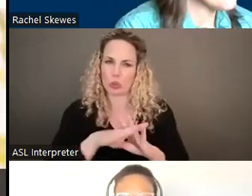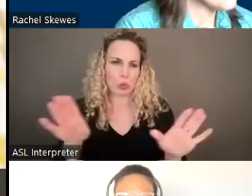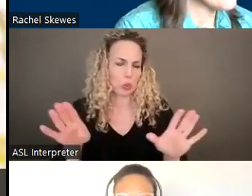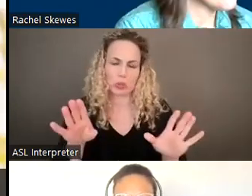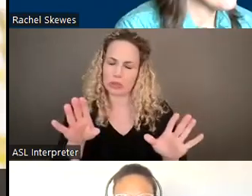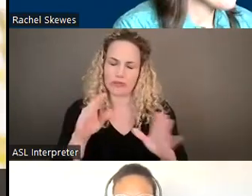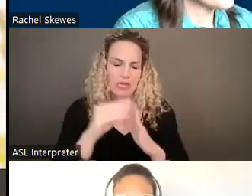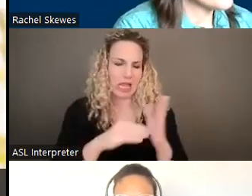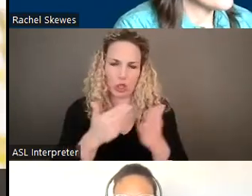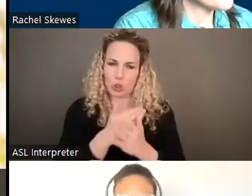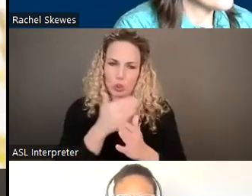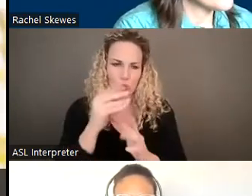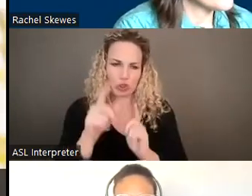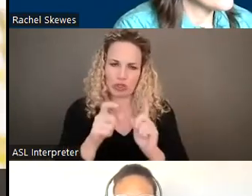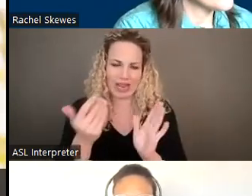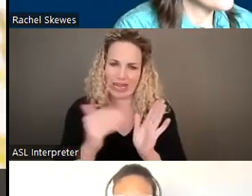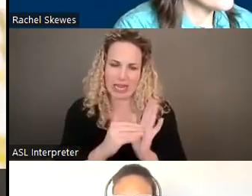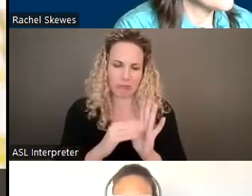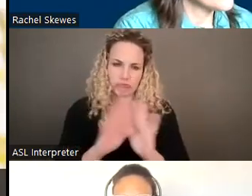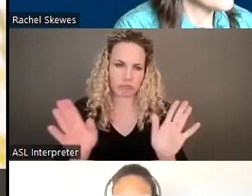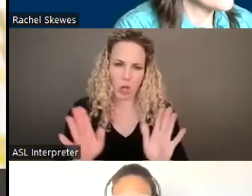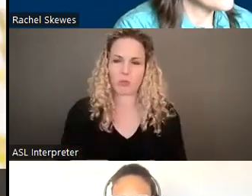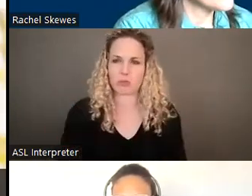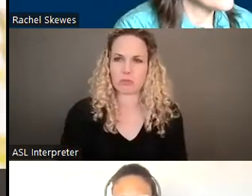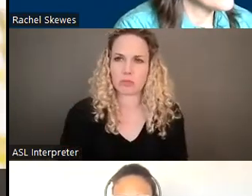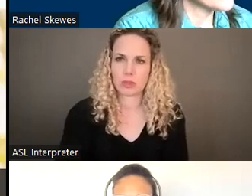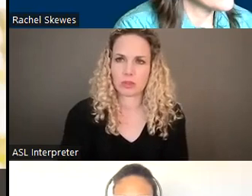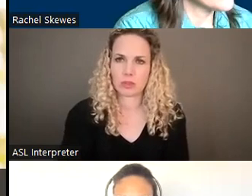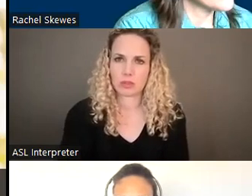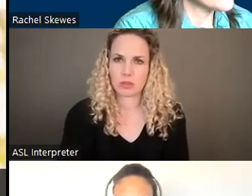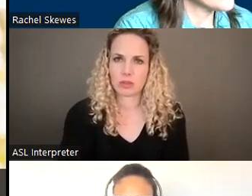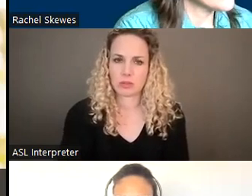de licencia, entonces no hace falta llenarlo de nuevo.